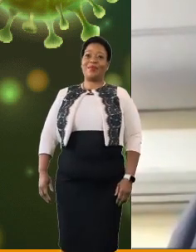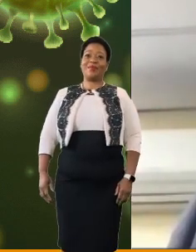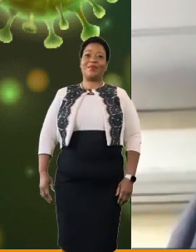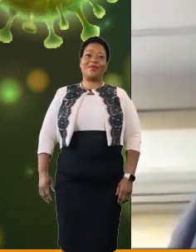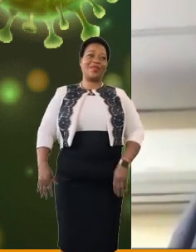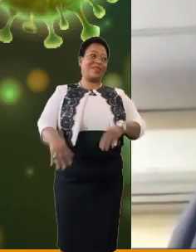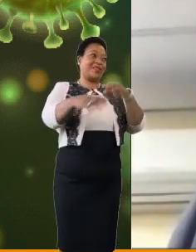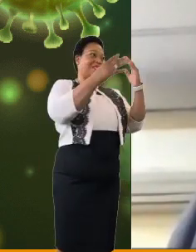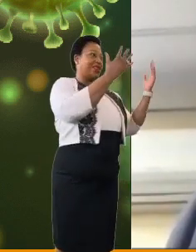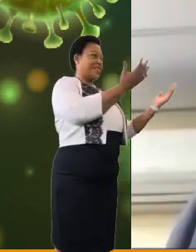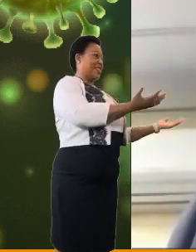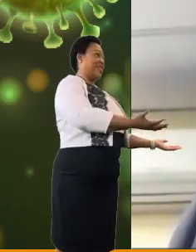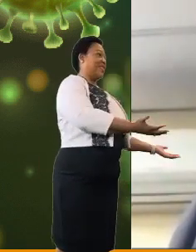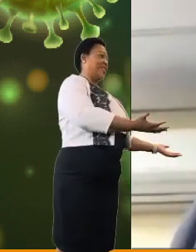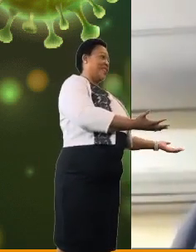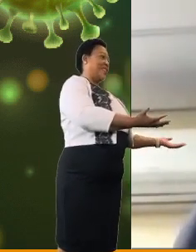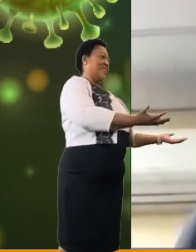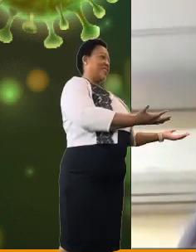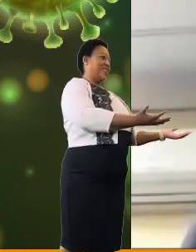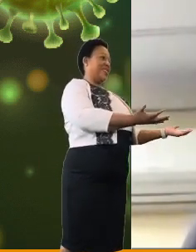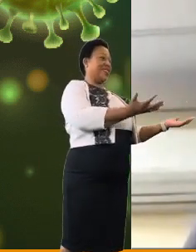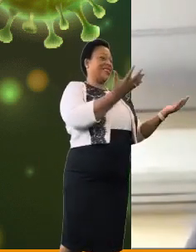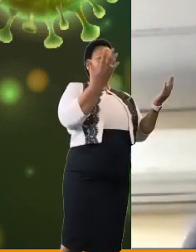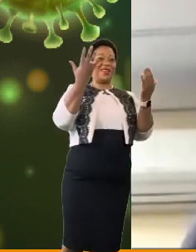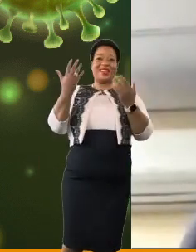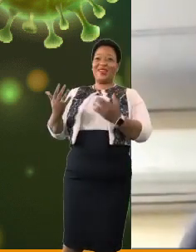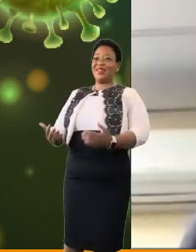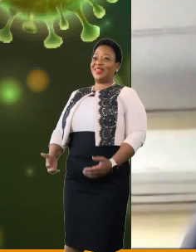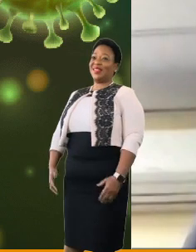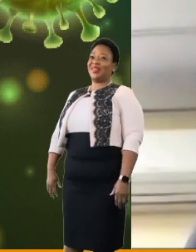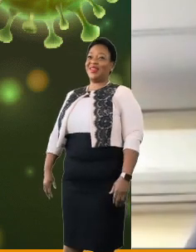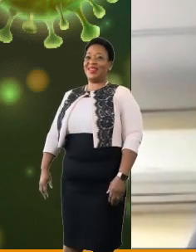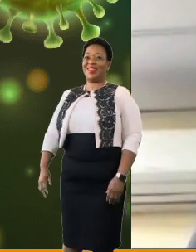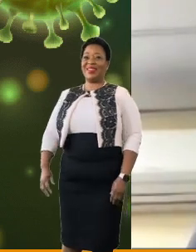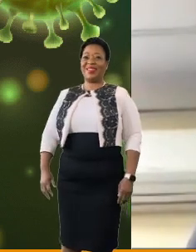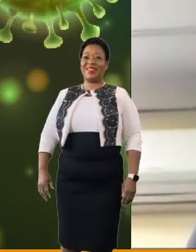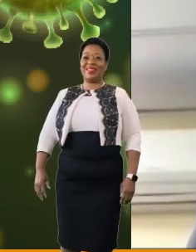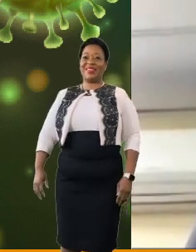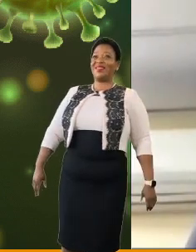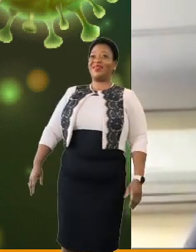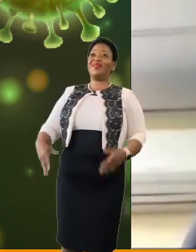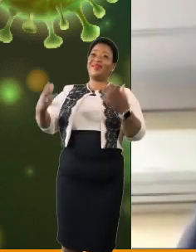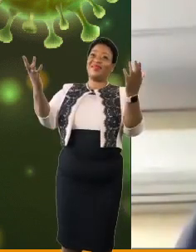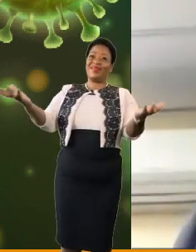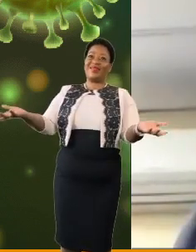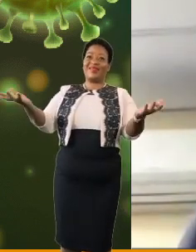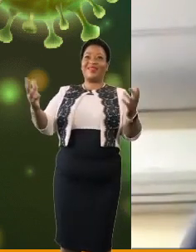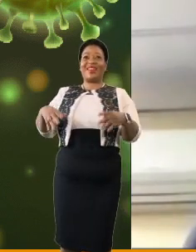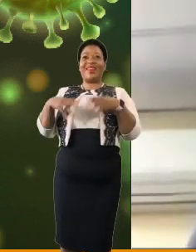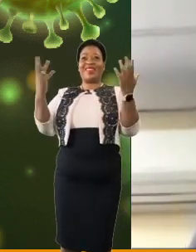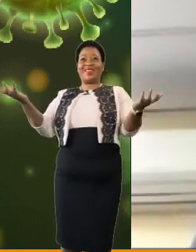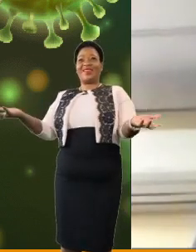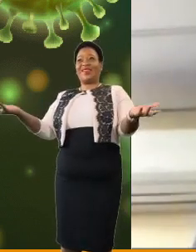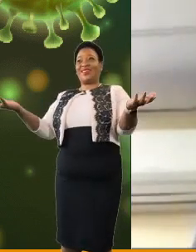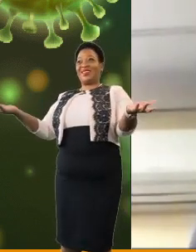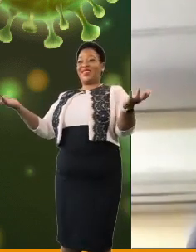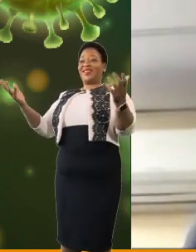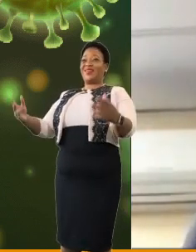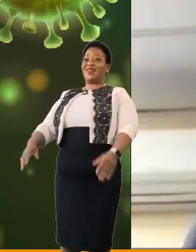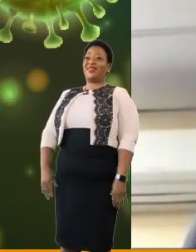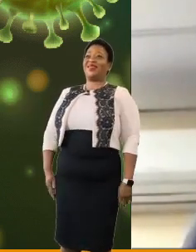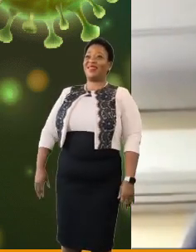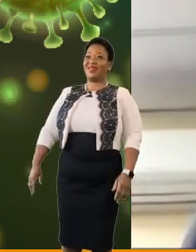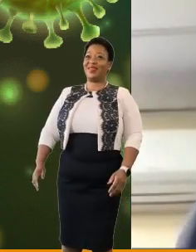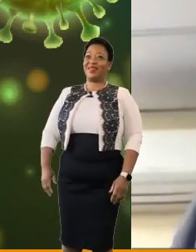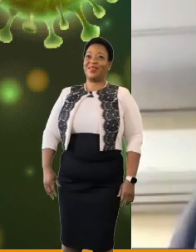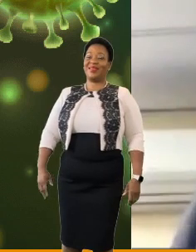keep the relationship going, so that when the economy turns around, the relationship is still intact and the employees can